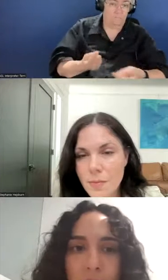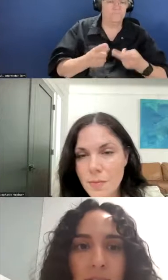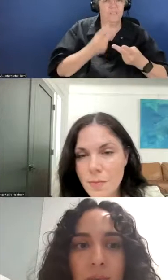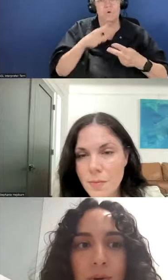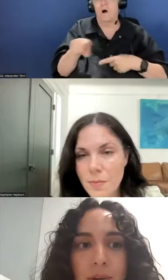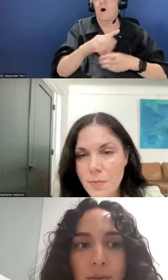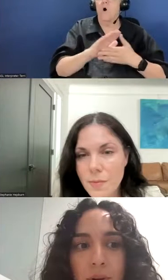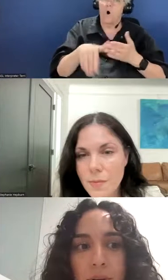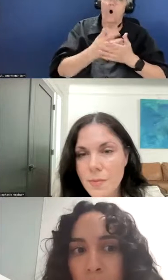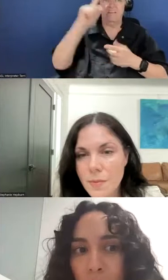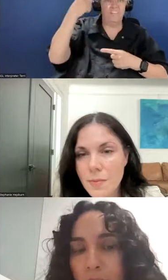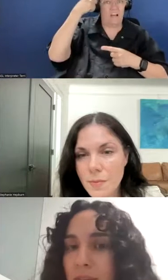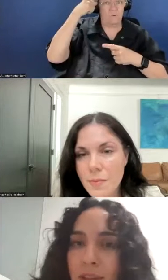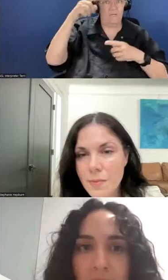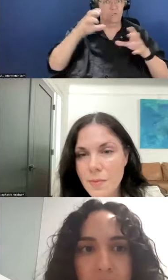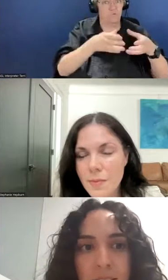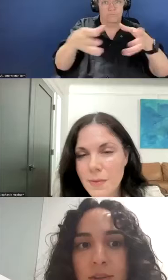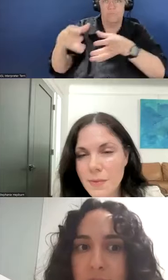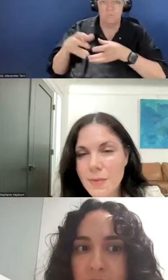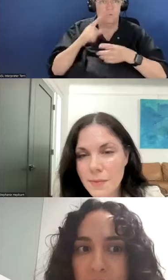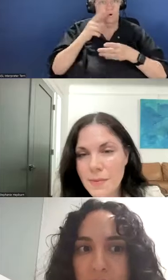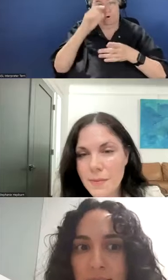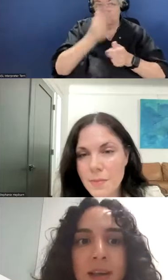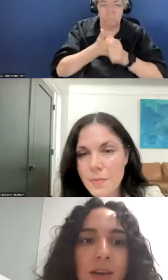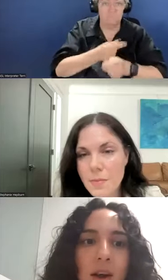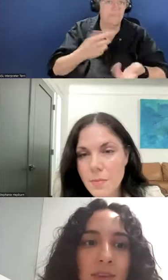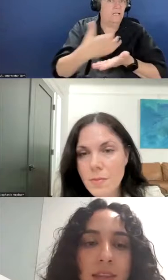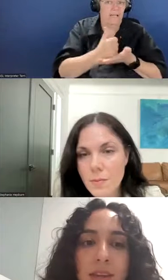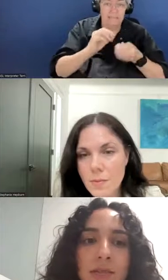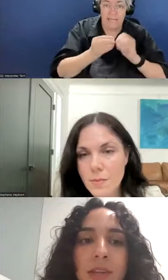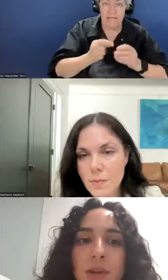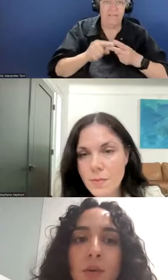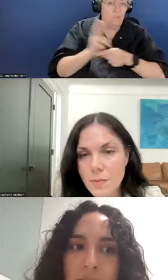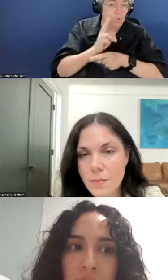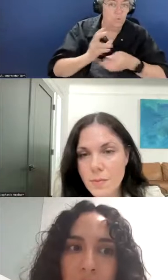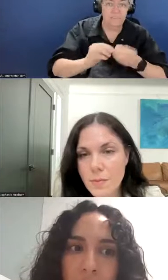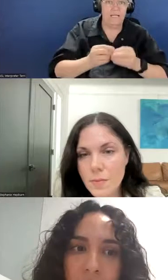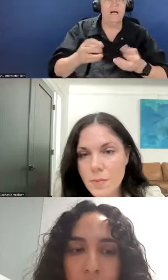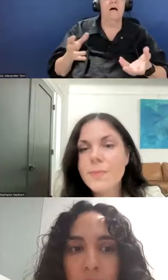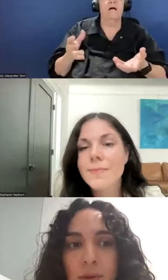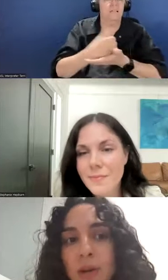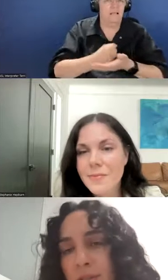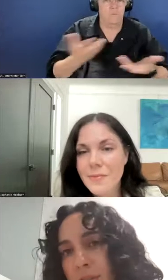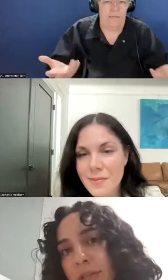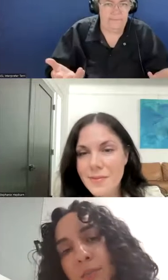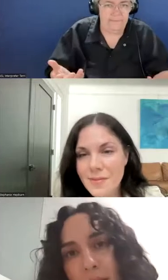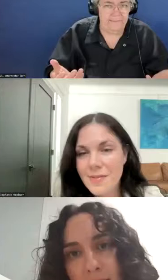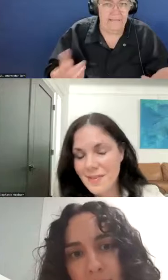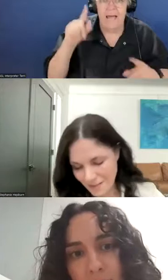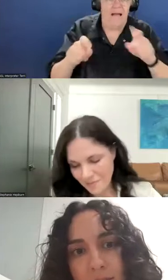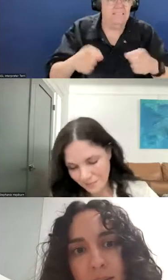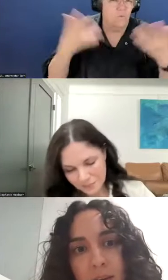our government collaborators were on board with collecting and using data, often they didn't really know what to collect or what questions they